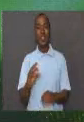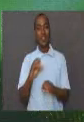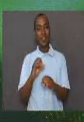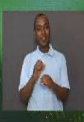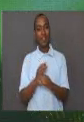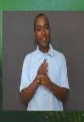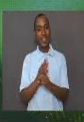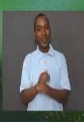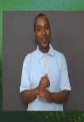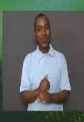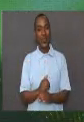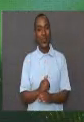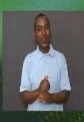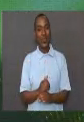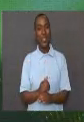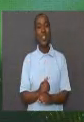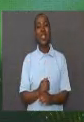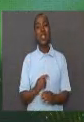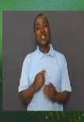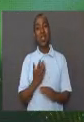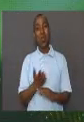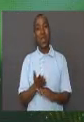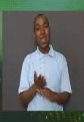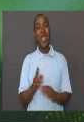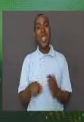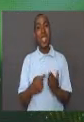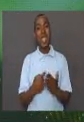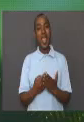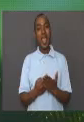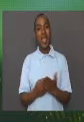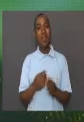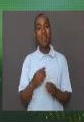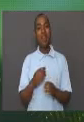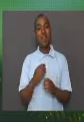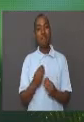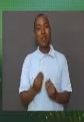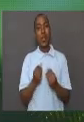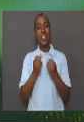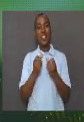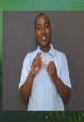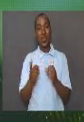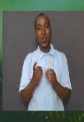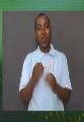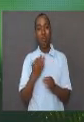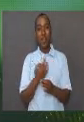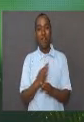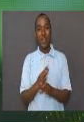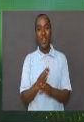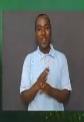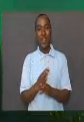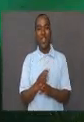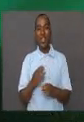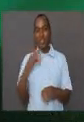When people or animals ate the fermented fruit, they would feel